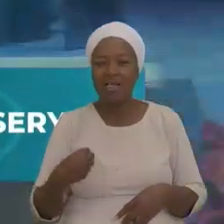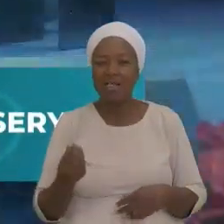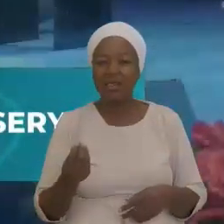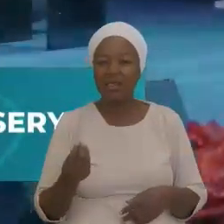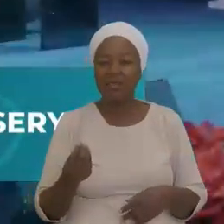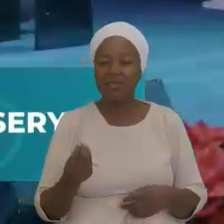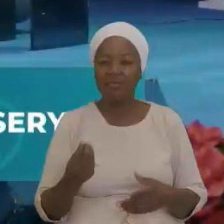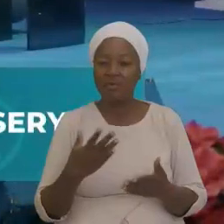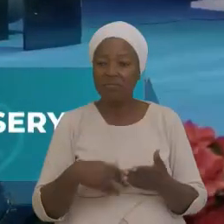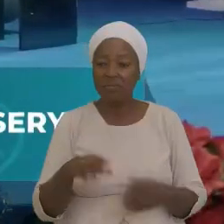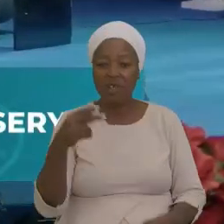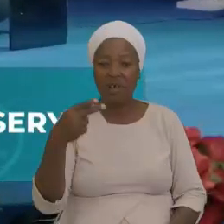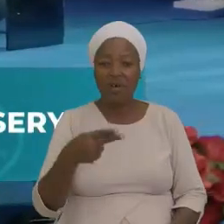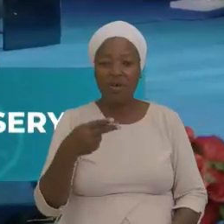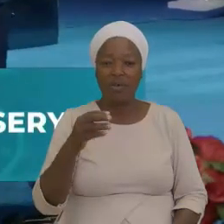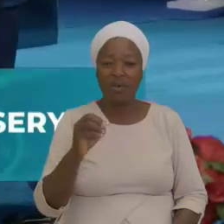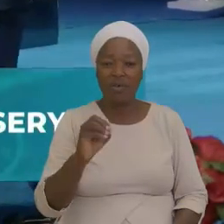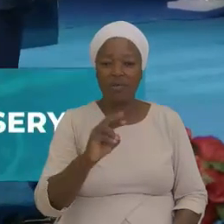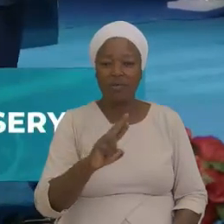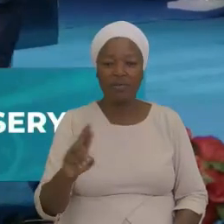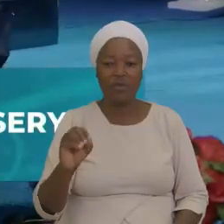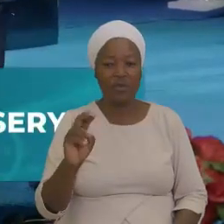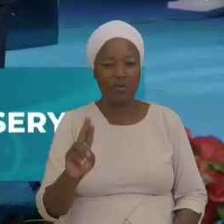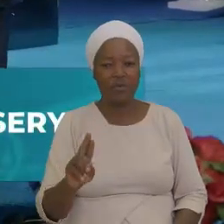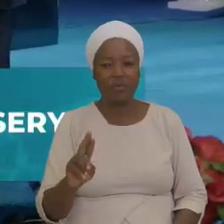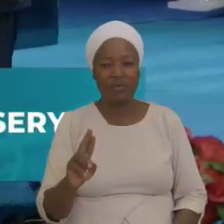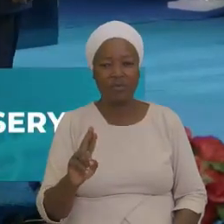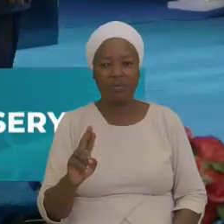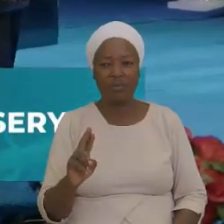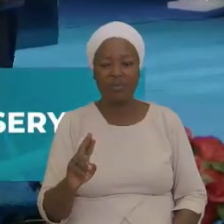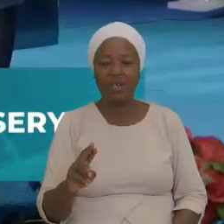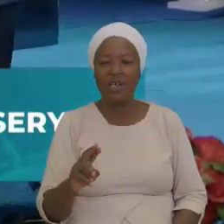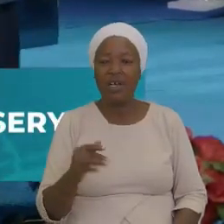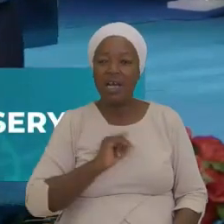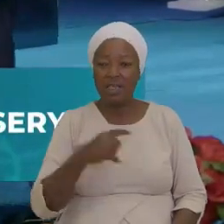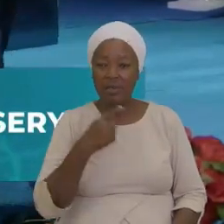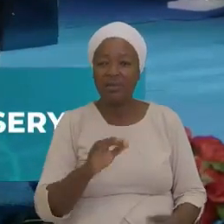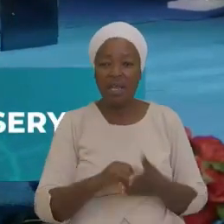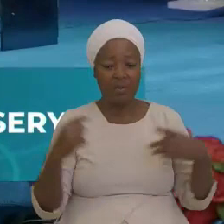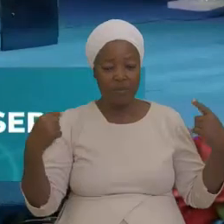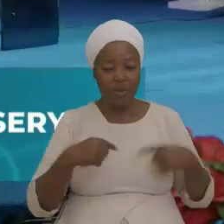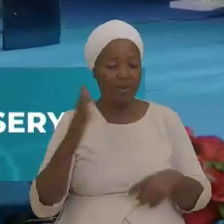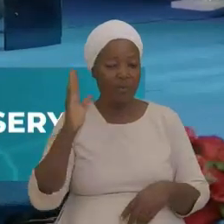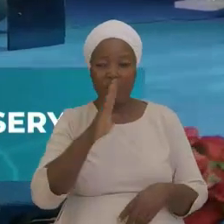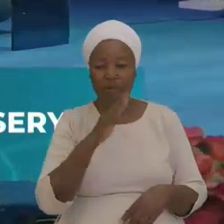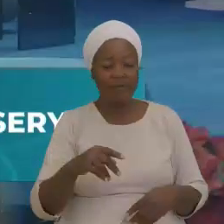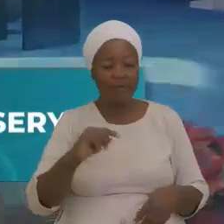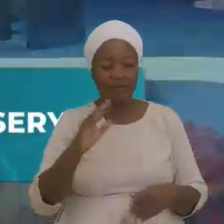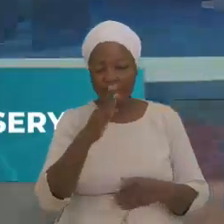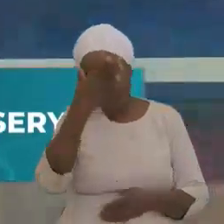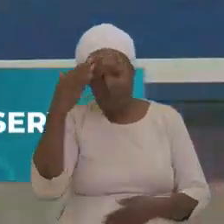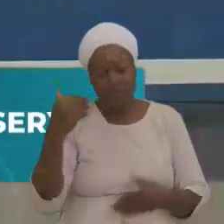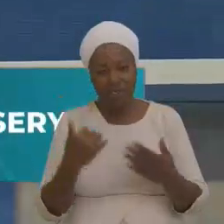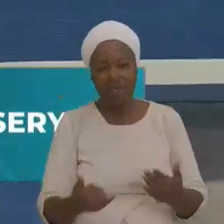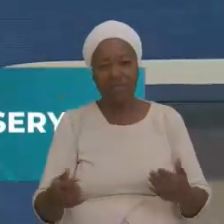Total freedom. Misery will be forgotten today. Have you noticed when